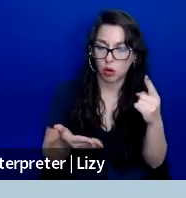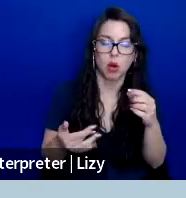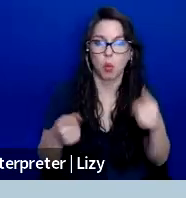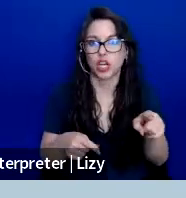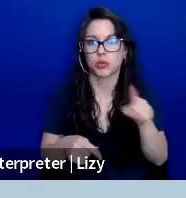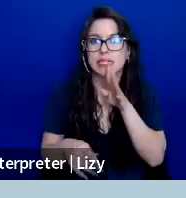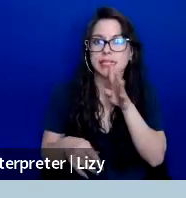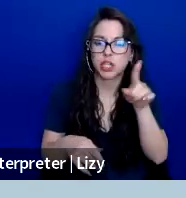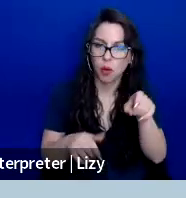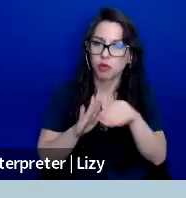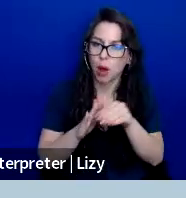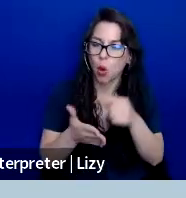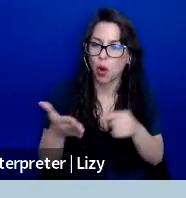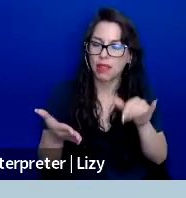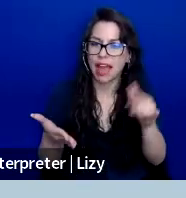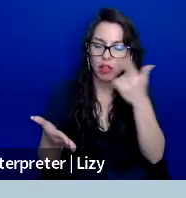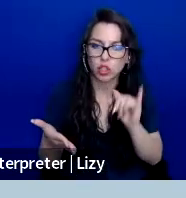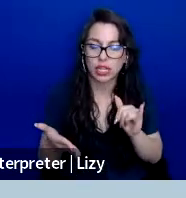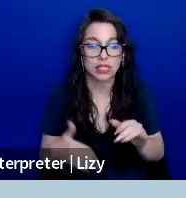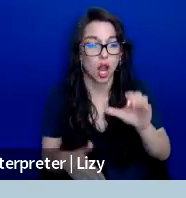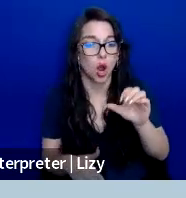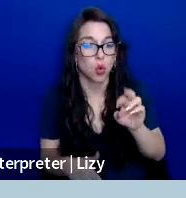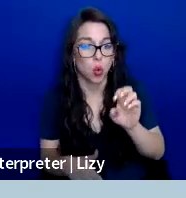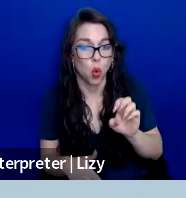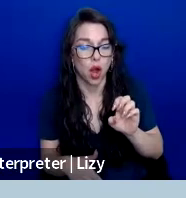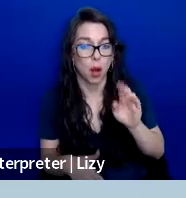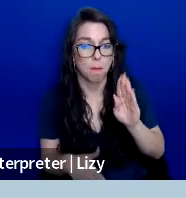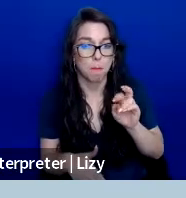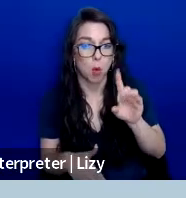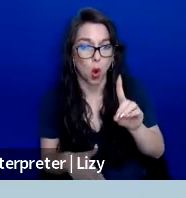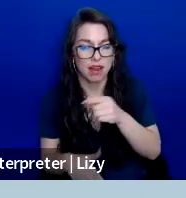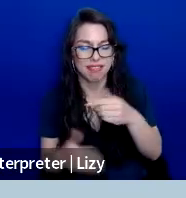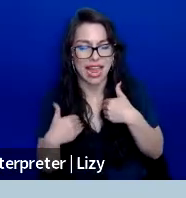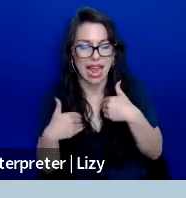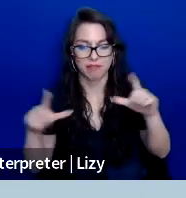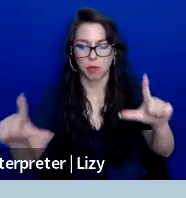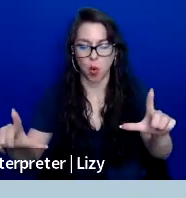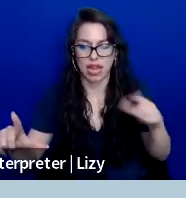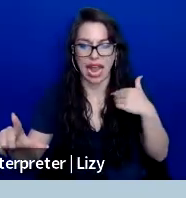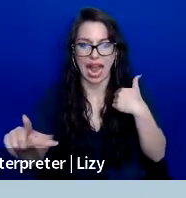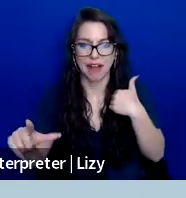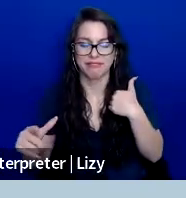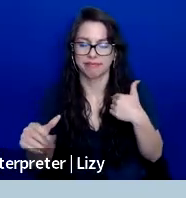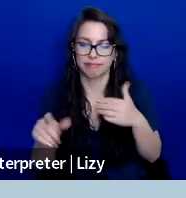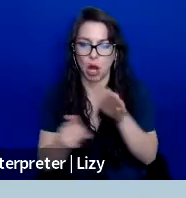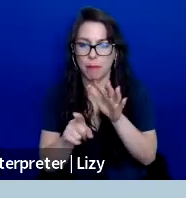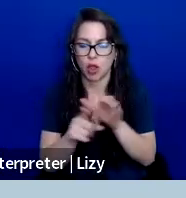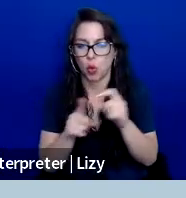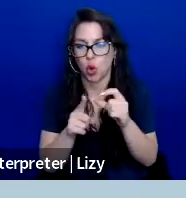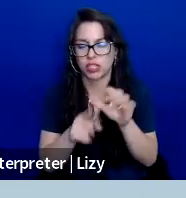like. So a core board has those kind of those core words, which make up about 80% of what we